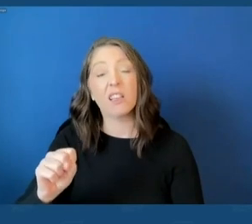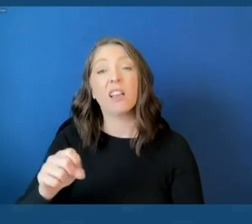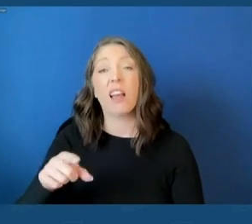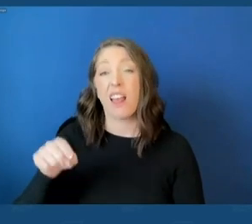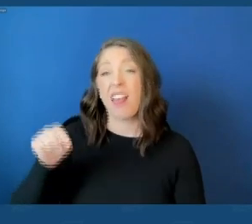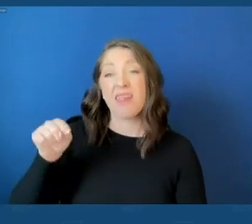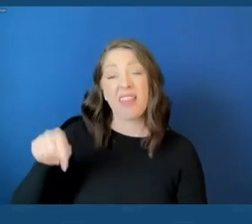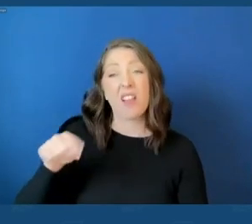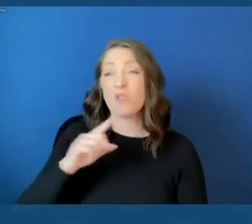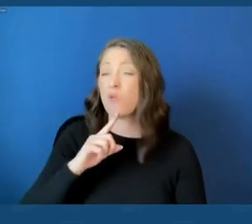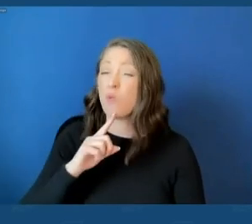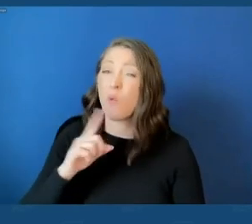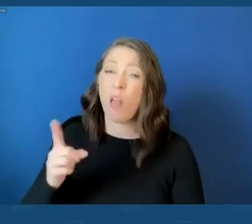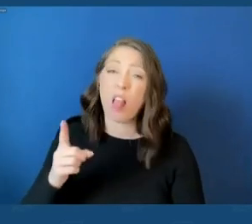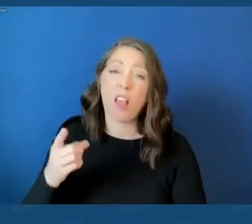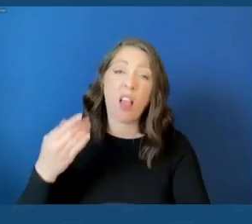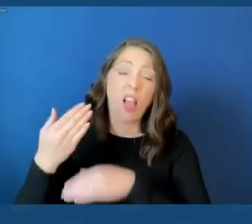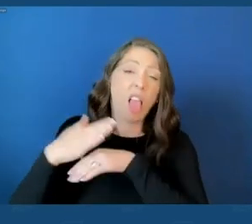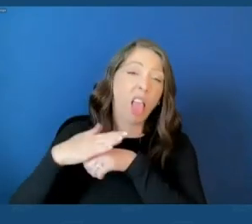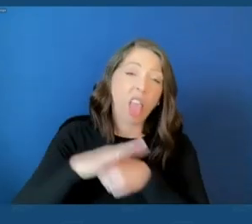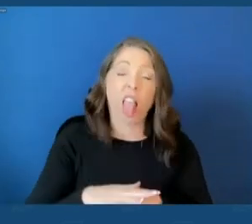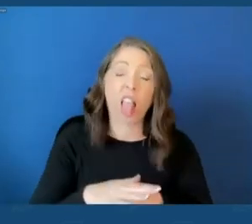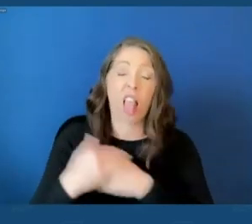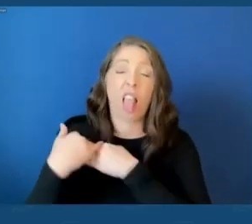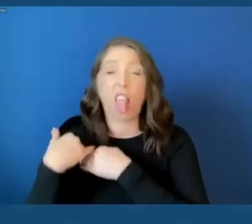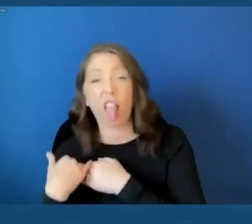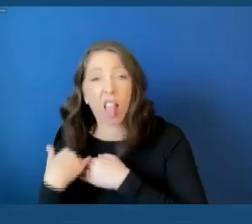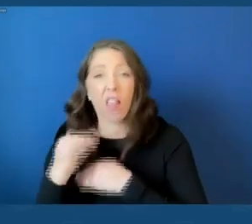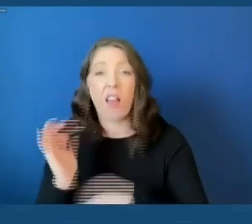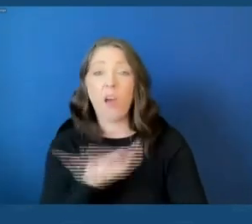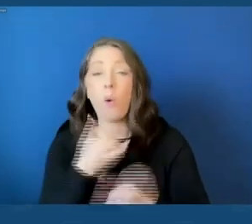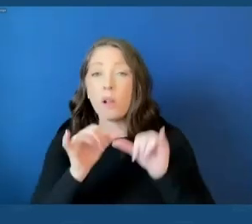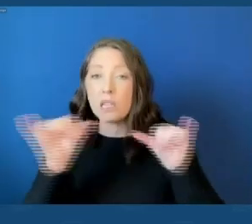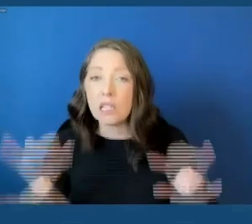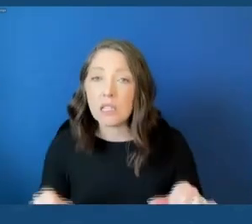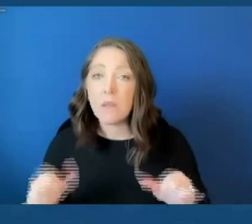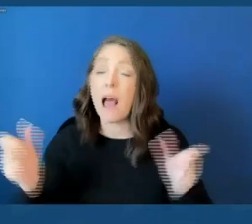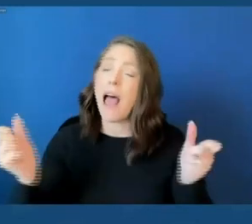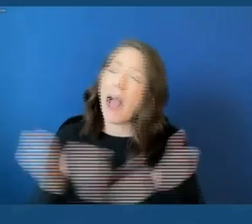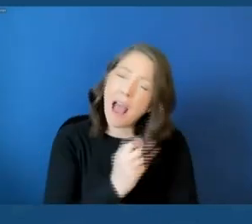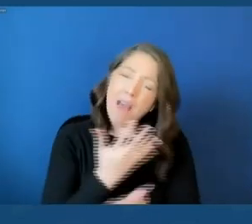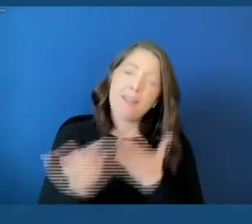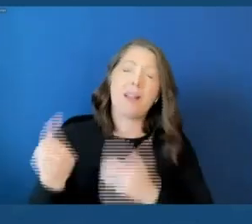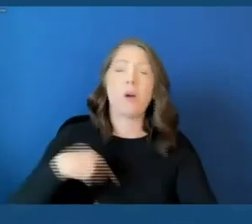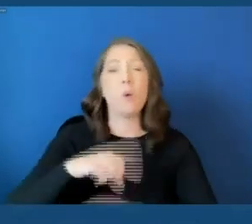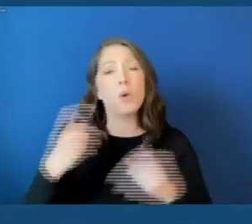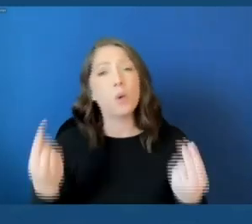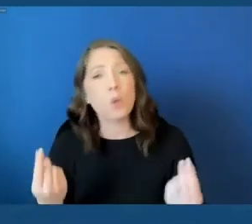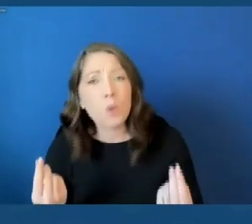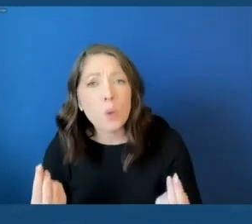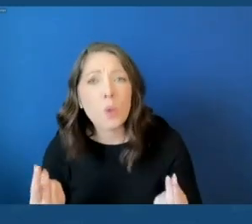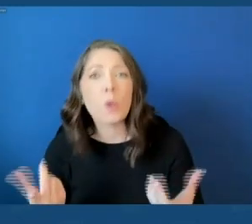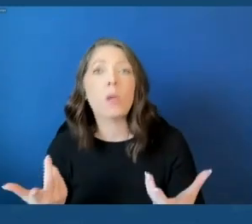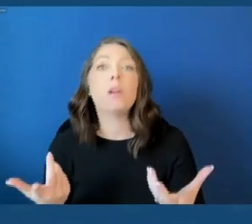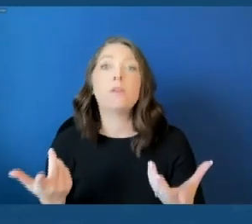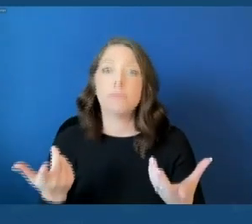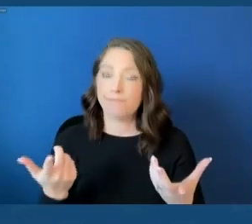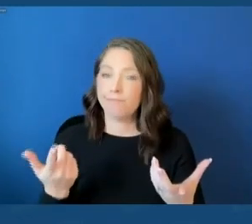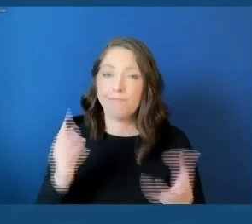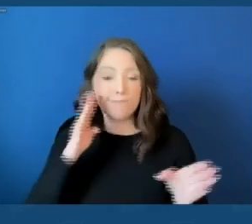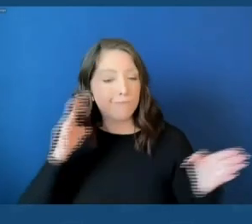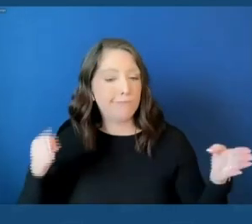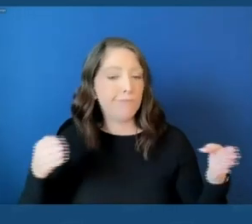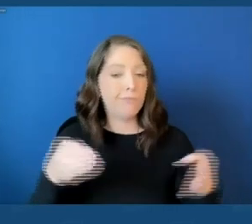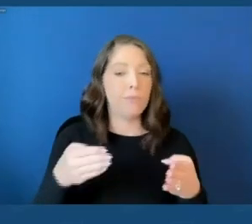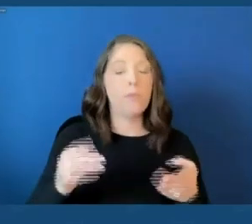taxing on our system. And I'll tell you, everything we do has to come down to delivering